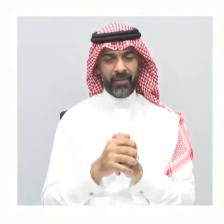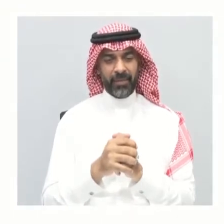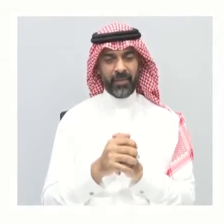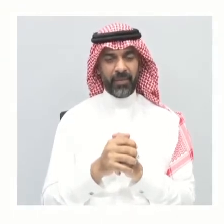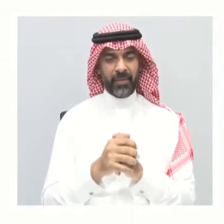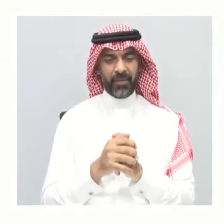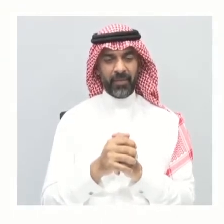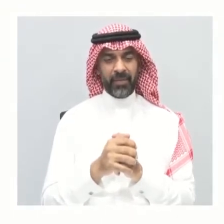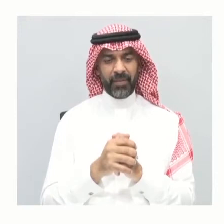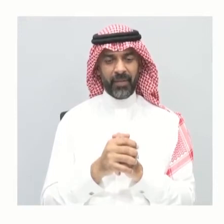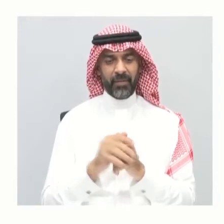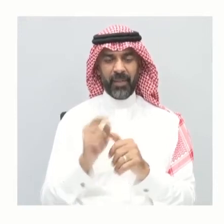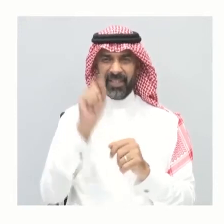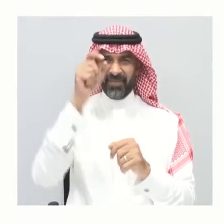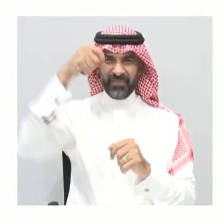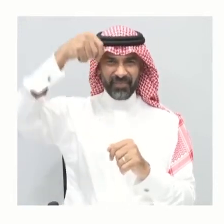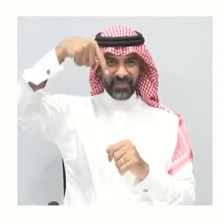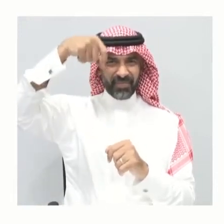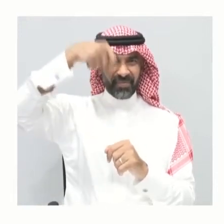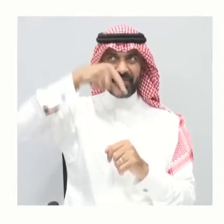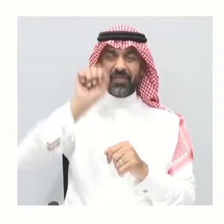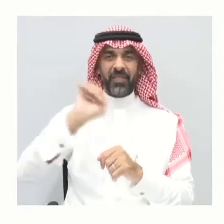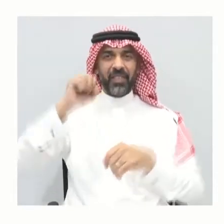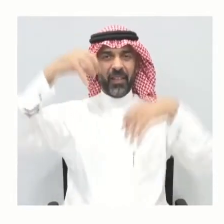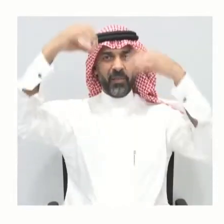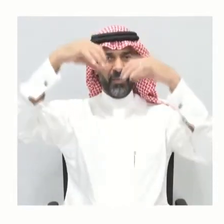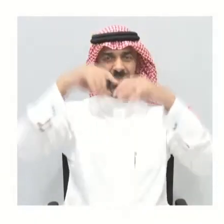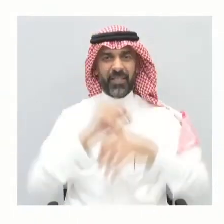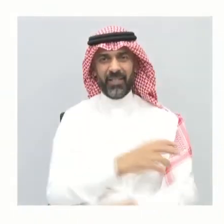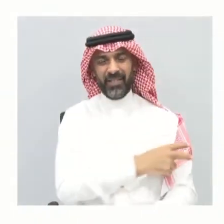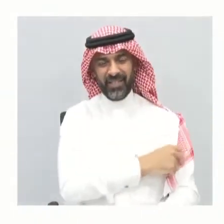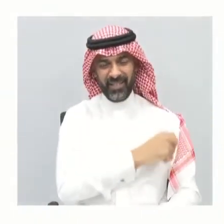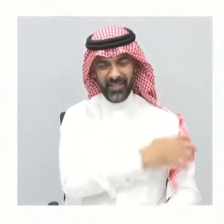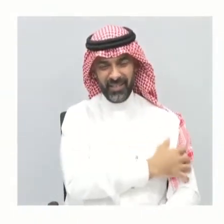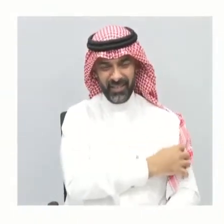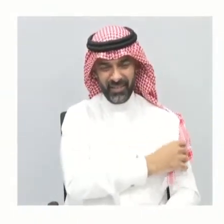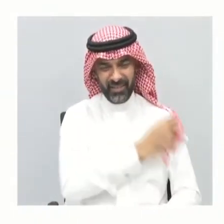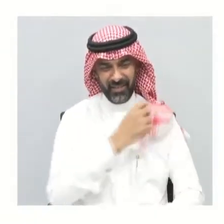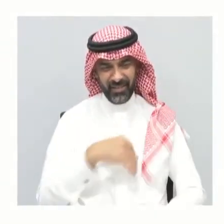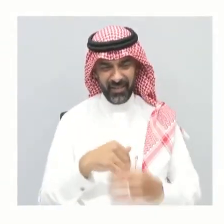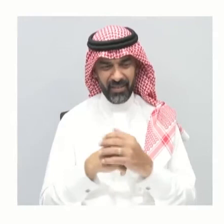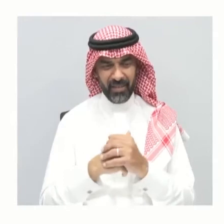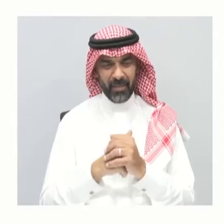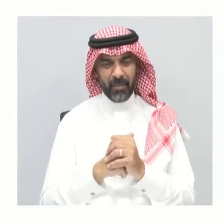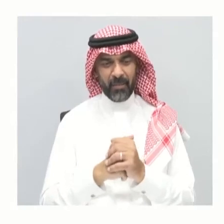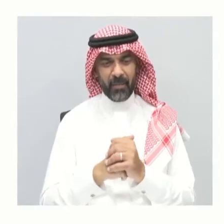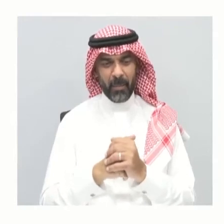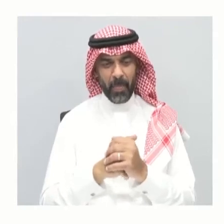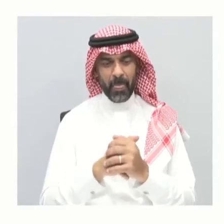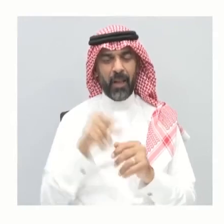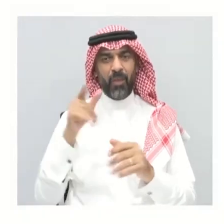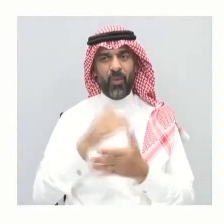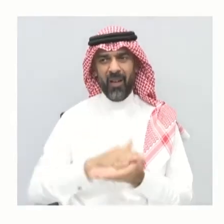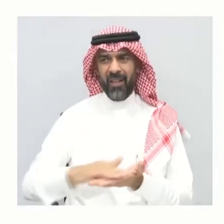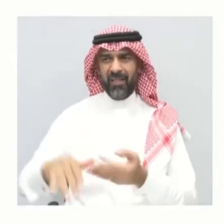draw drops of water falling from the sky. And this is what made the yard muddy, right?